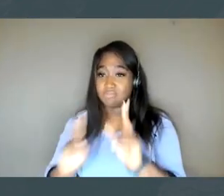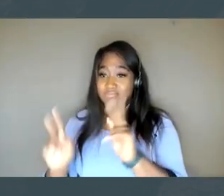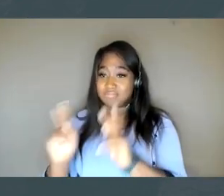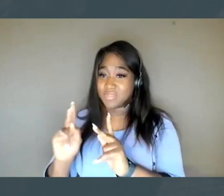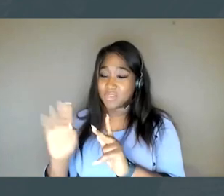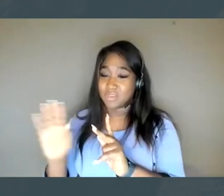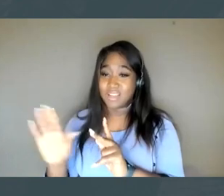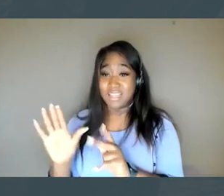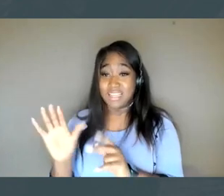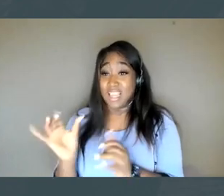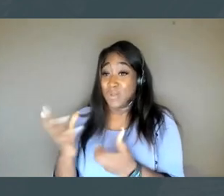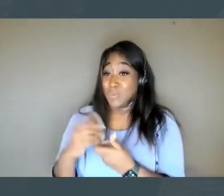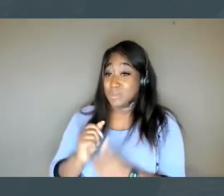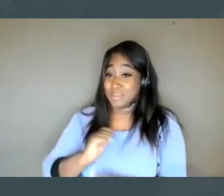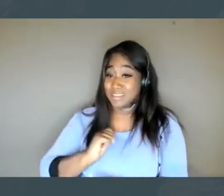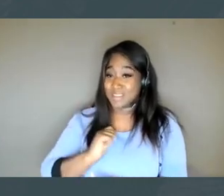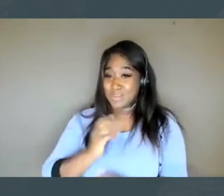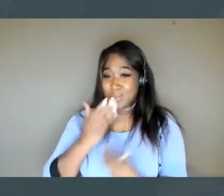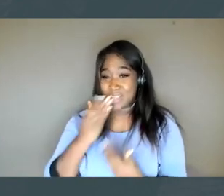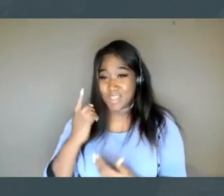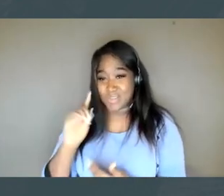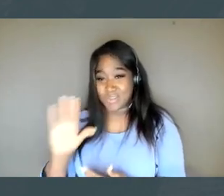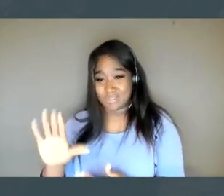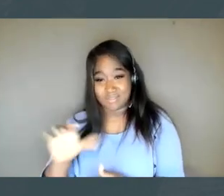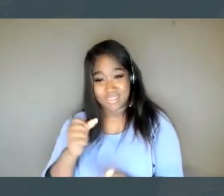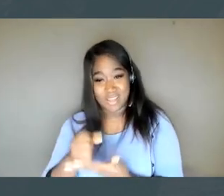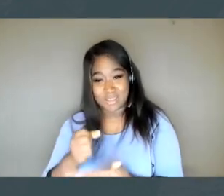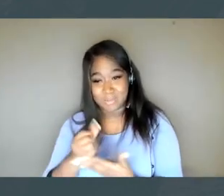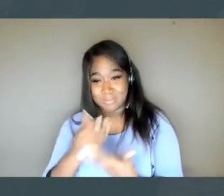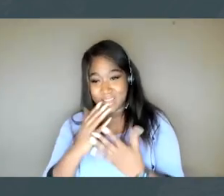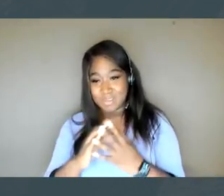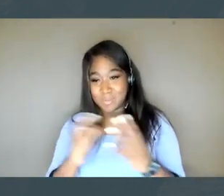thank you so much for your scholarship.